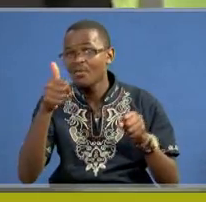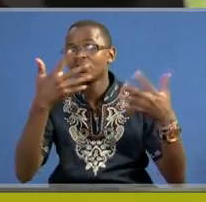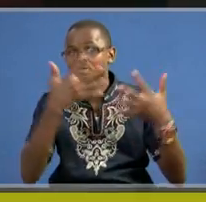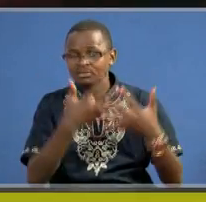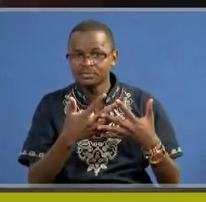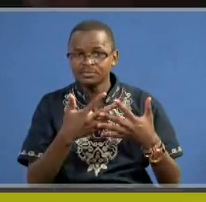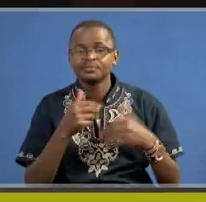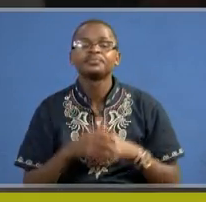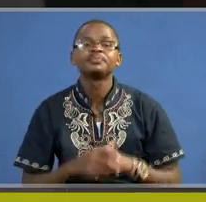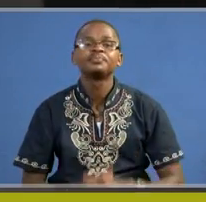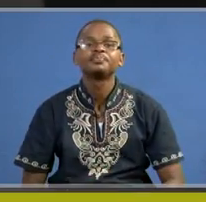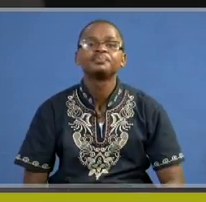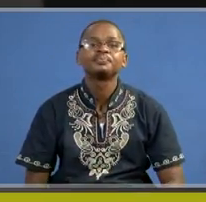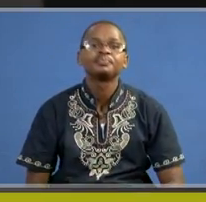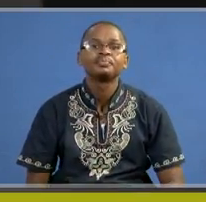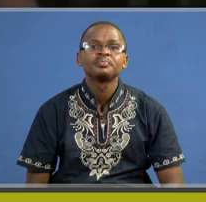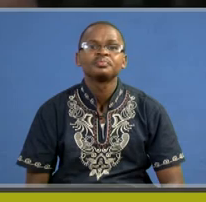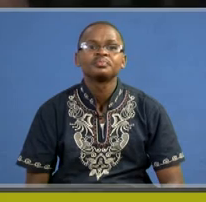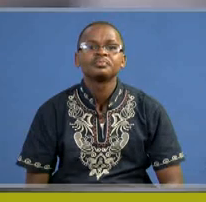cartoon Baroni